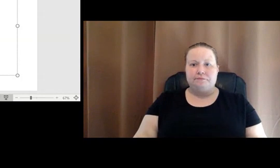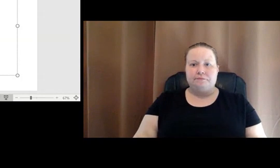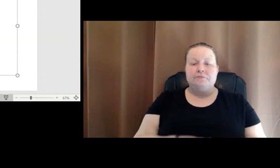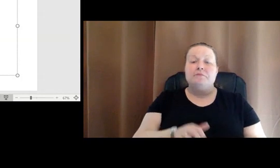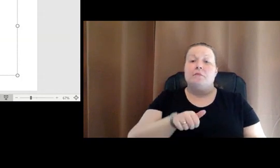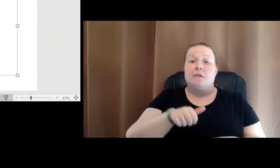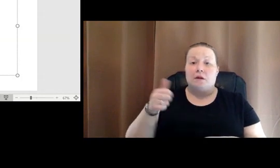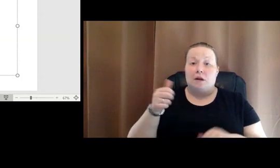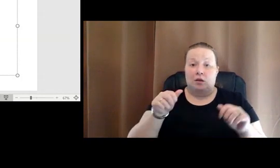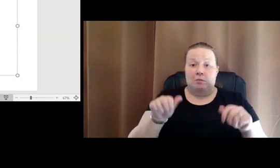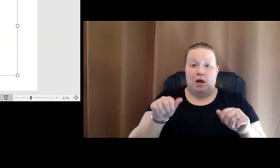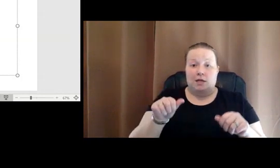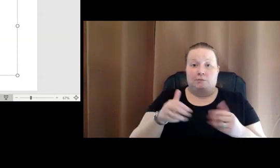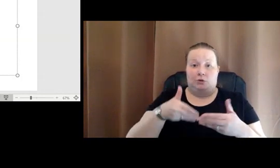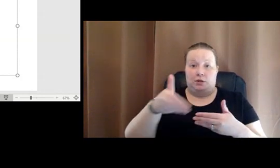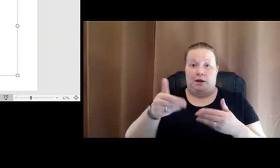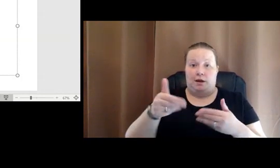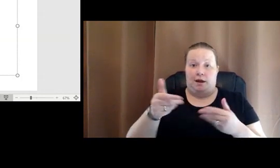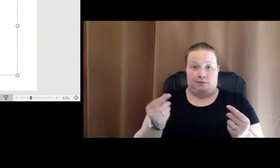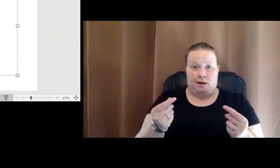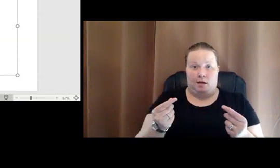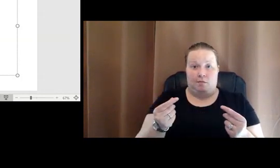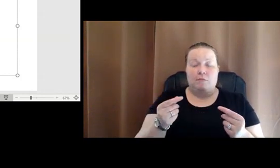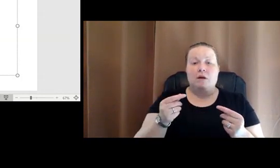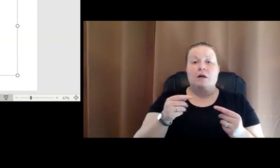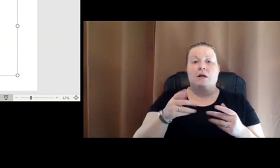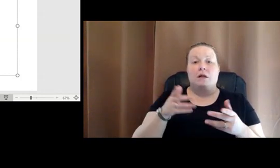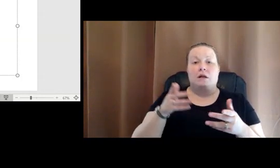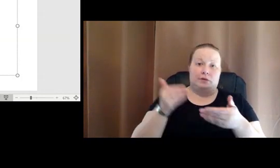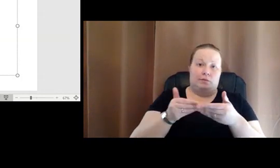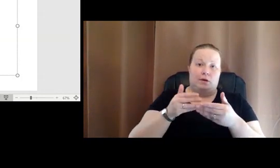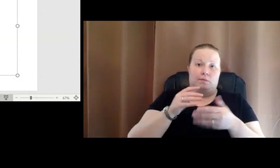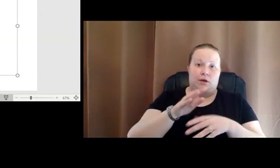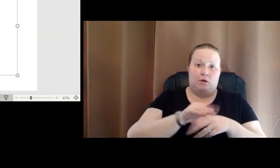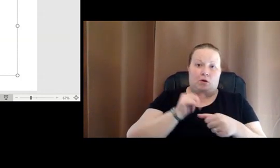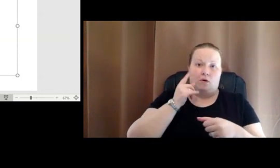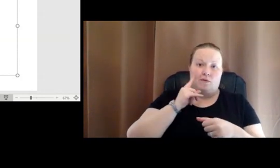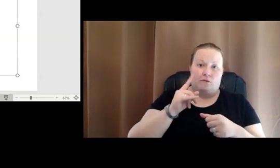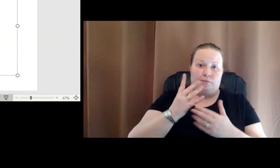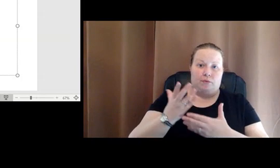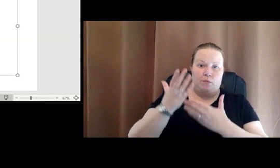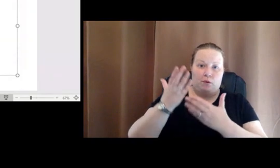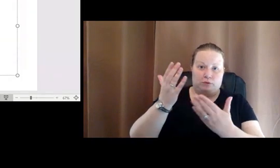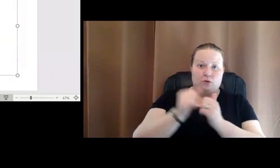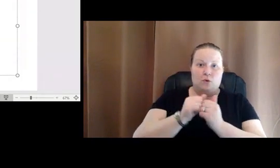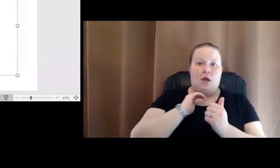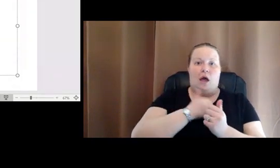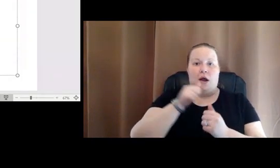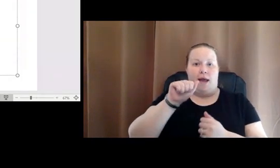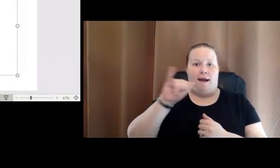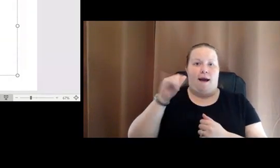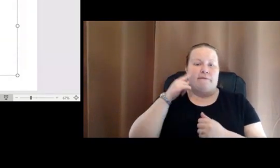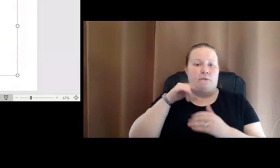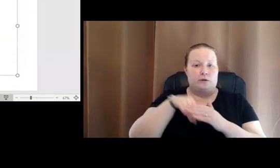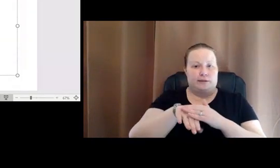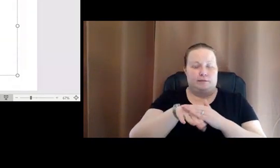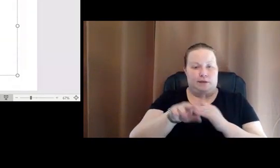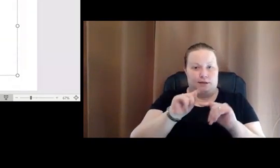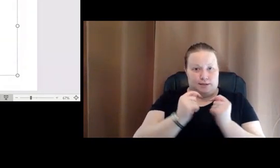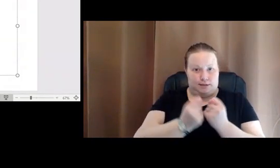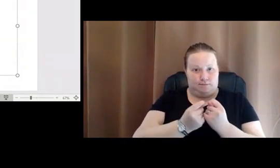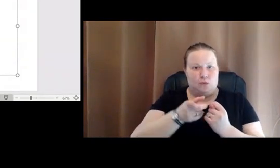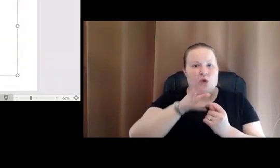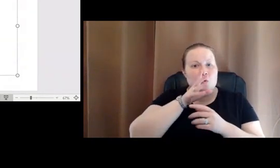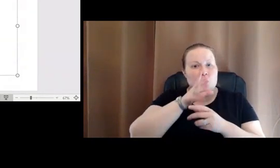possible next step with all of this is an upcoming call for proposals with our AI for Accessibility team. You'll receive this